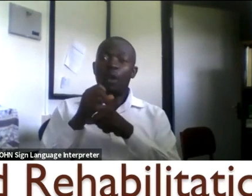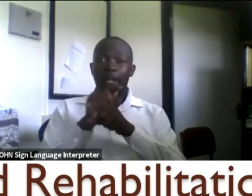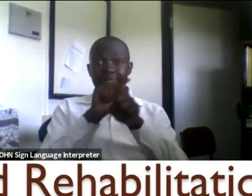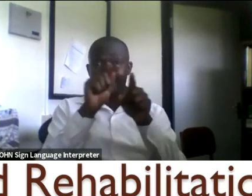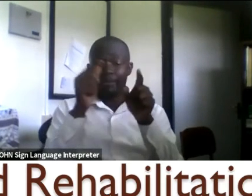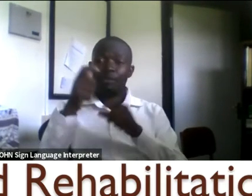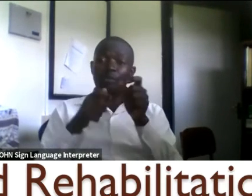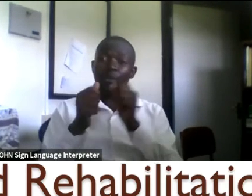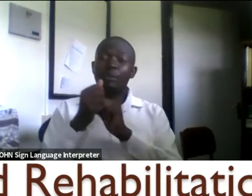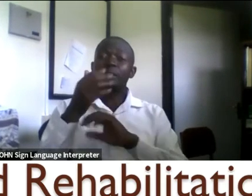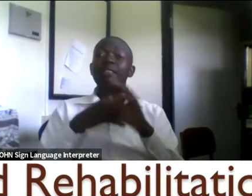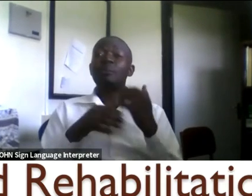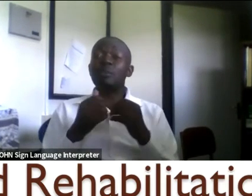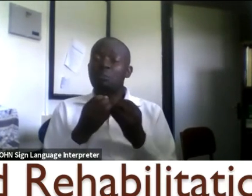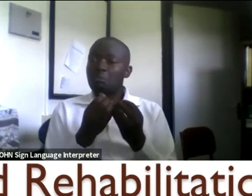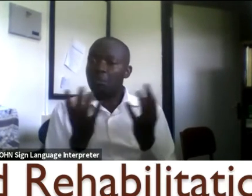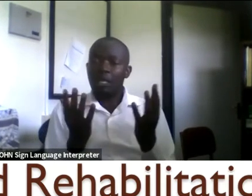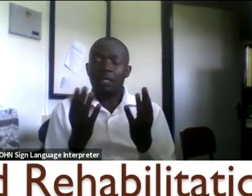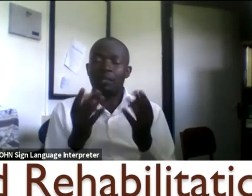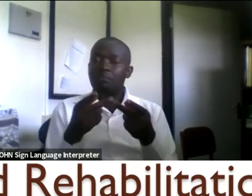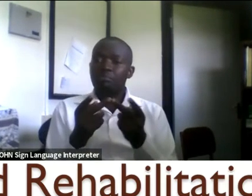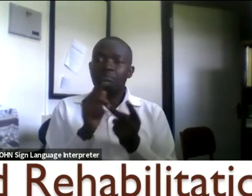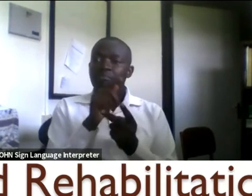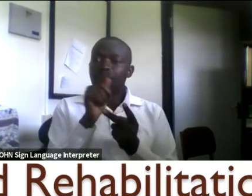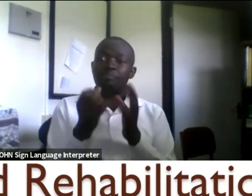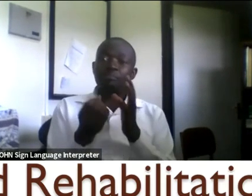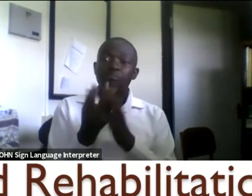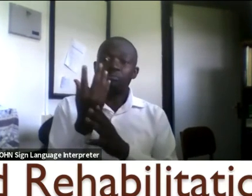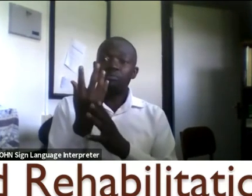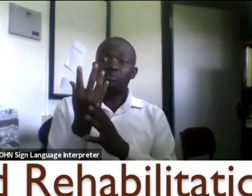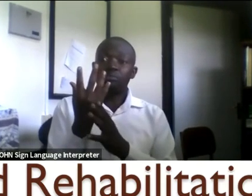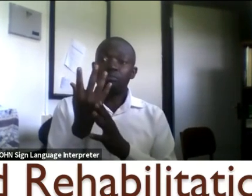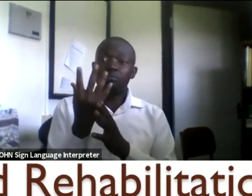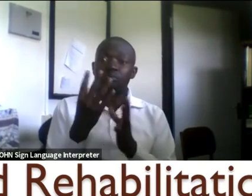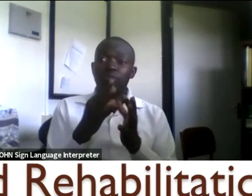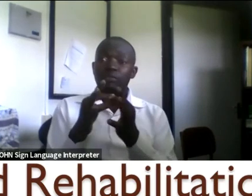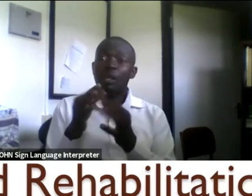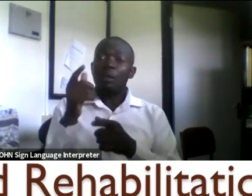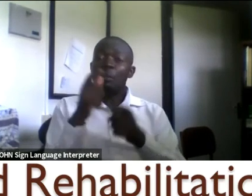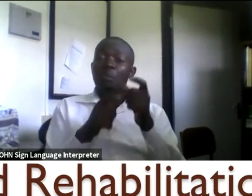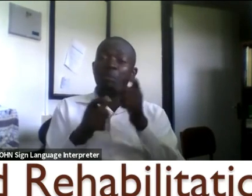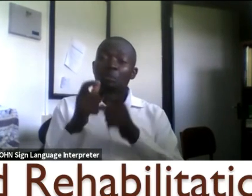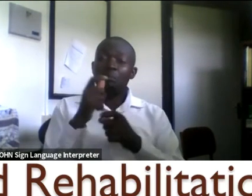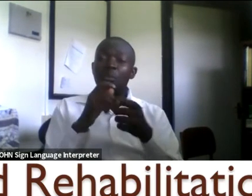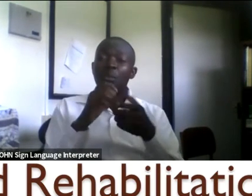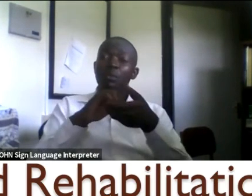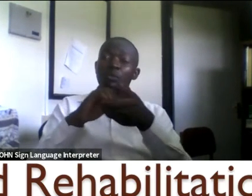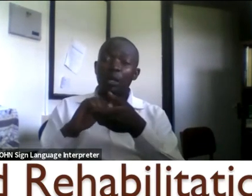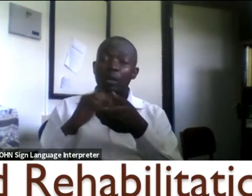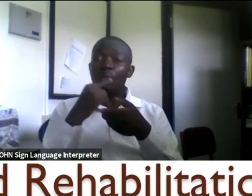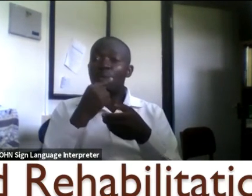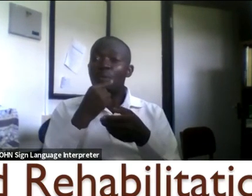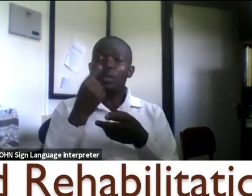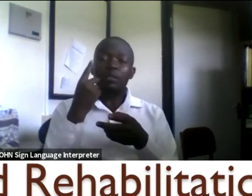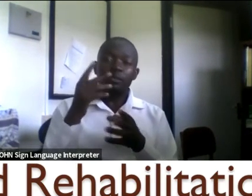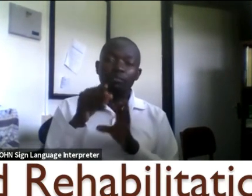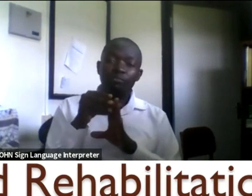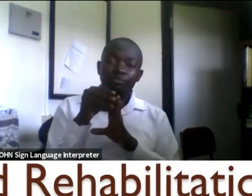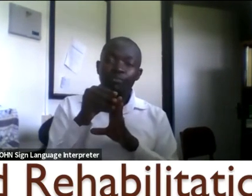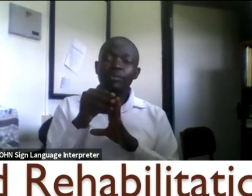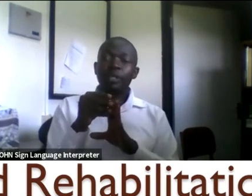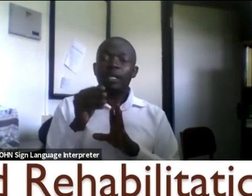many places, it has led to the formation of people's organizations who negotiate with the government, who